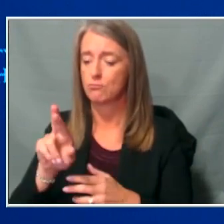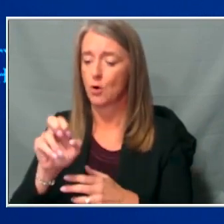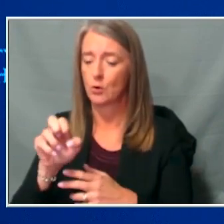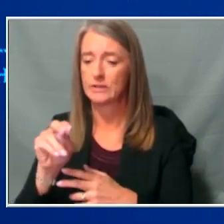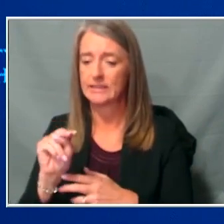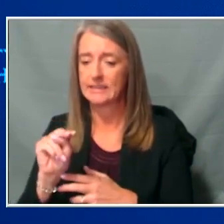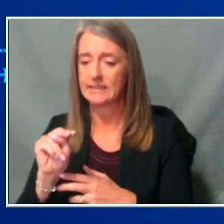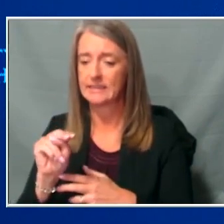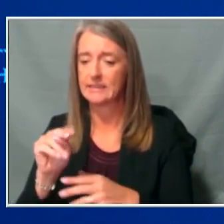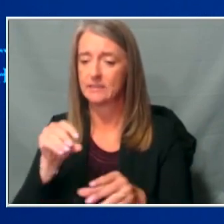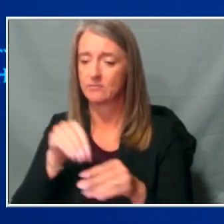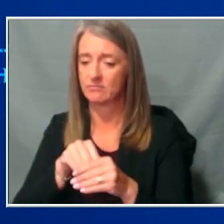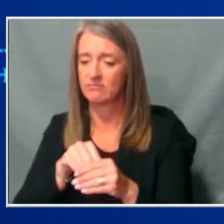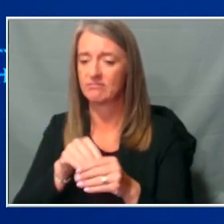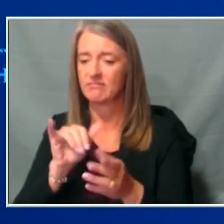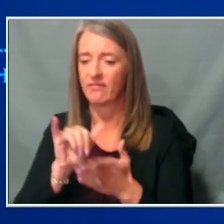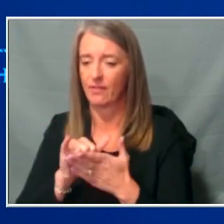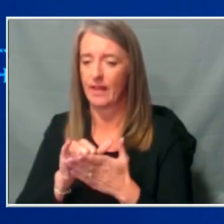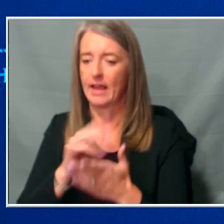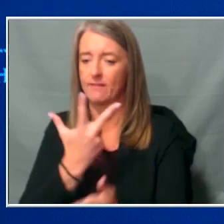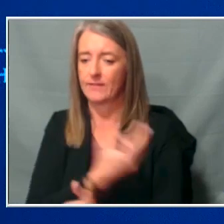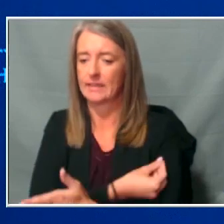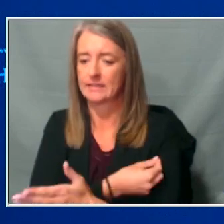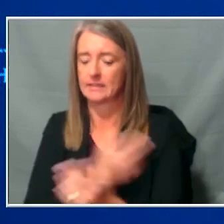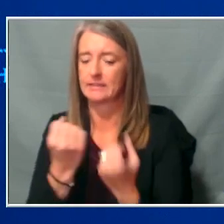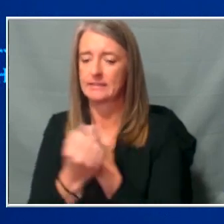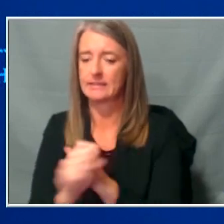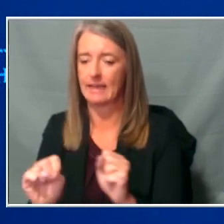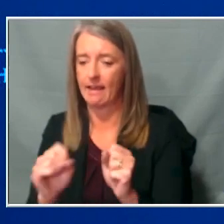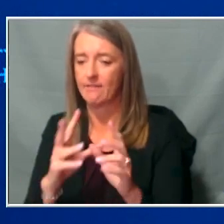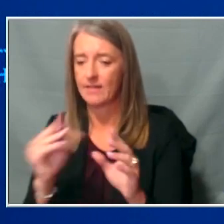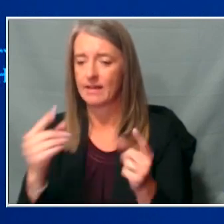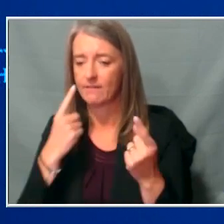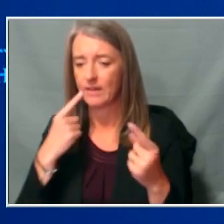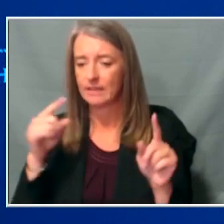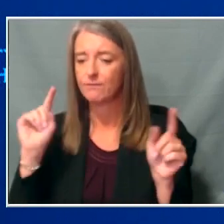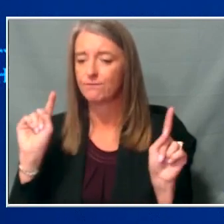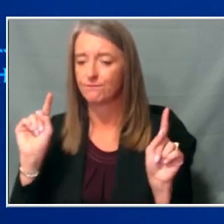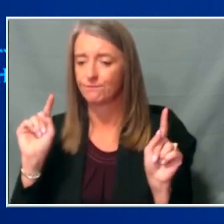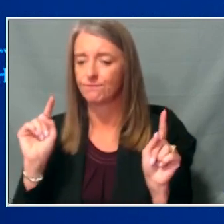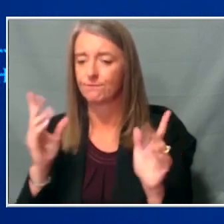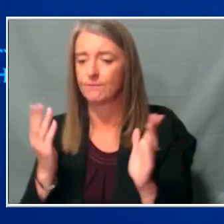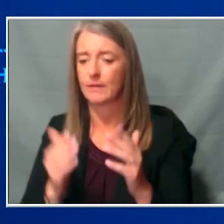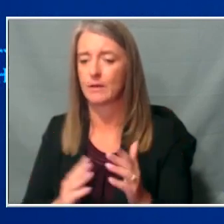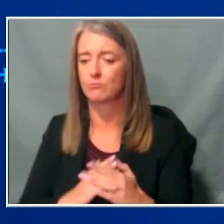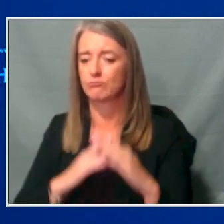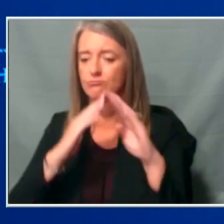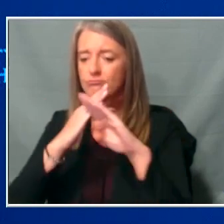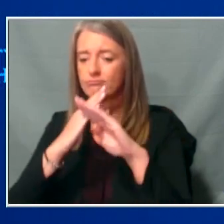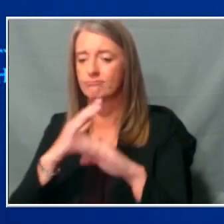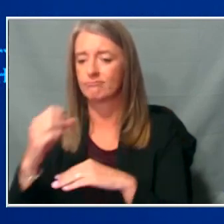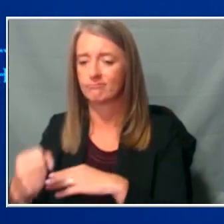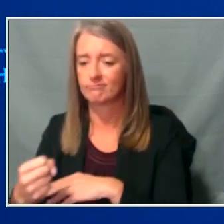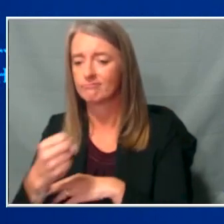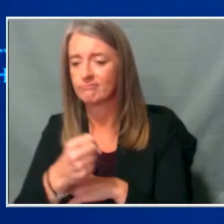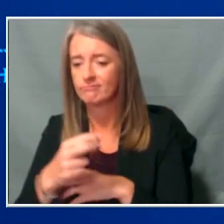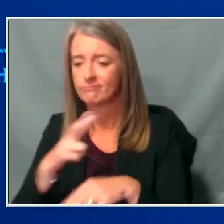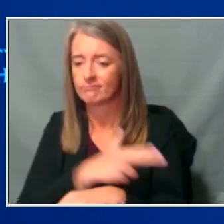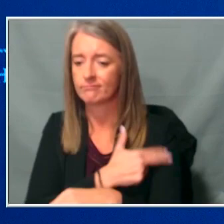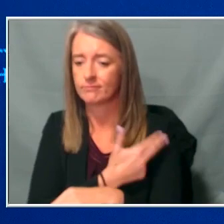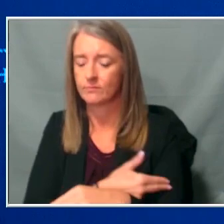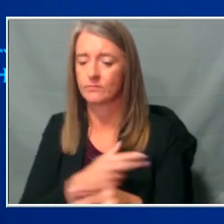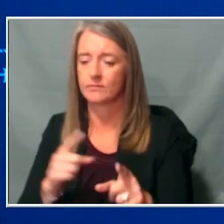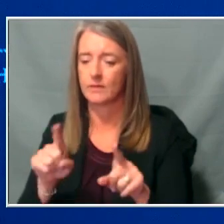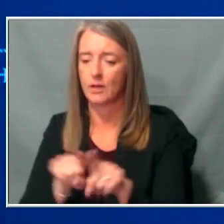vaccine, but it is safe and effective against preventing hospitalization and